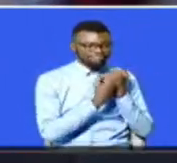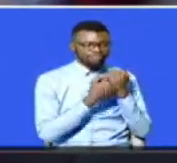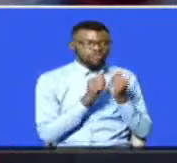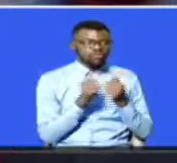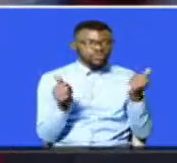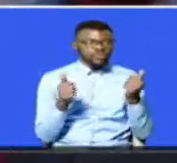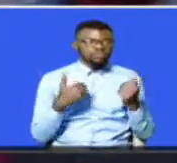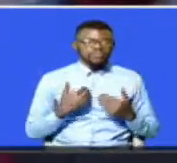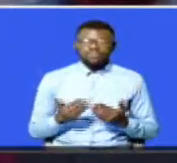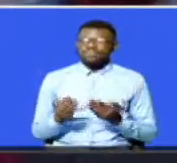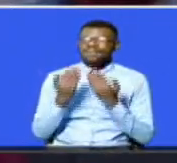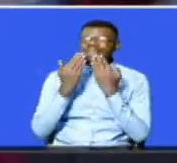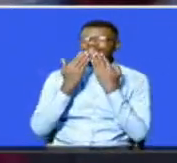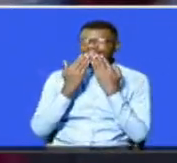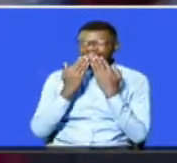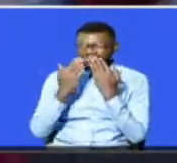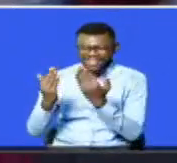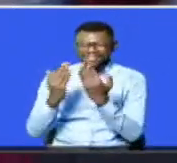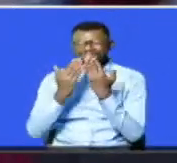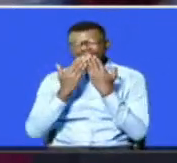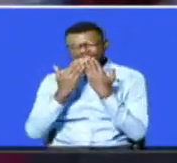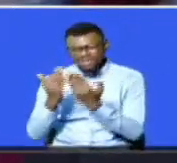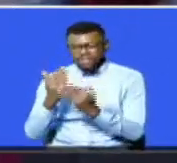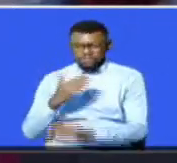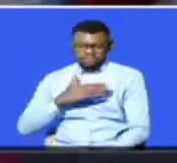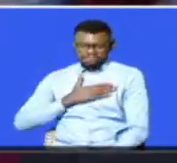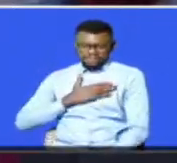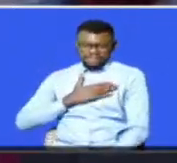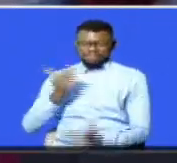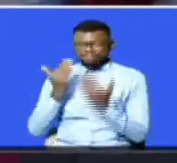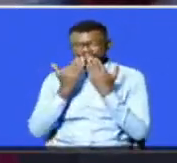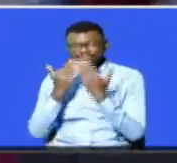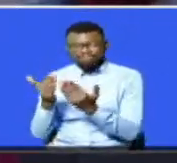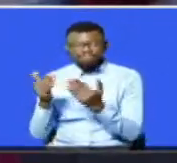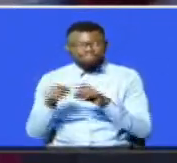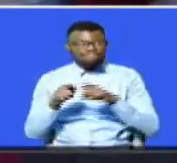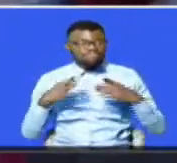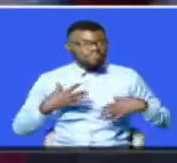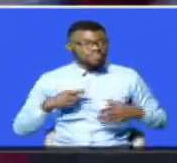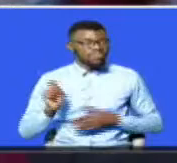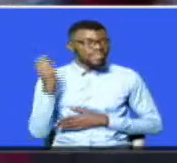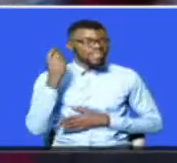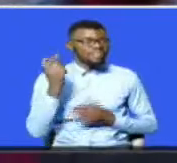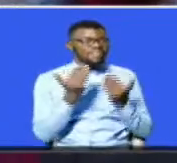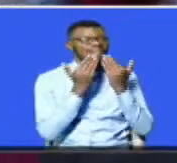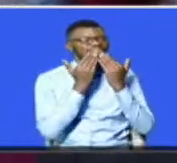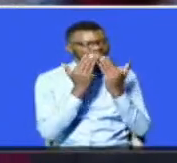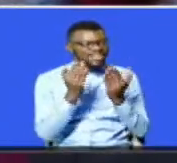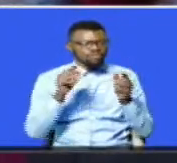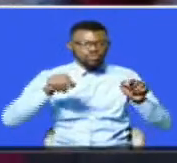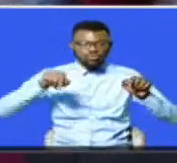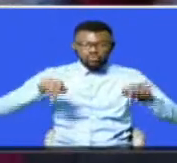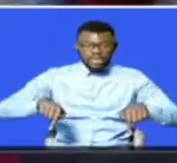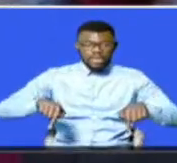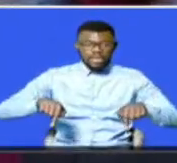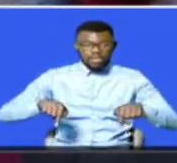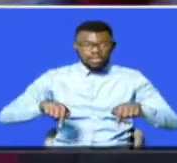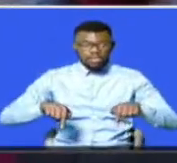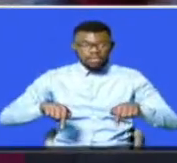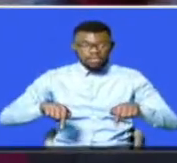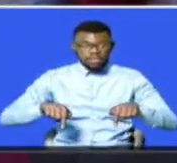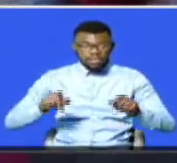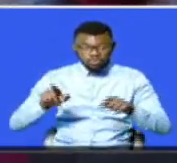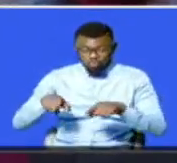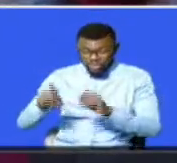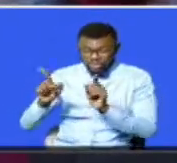is mine. The gratitude is to millions of Kenyans today. Today you've